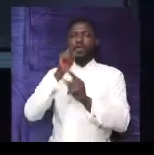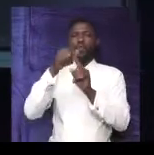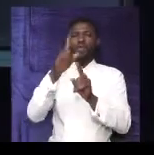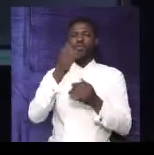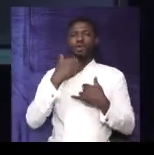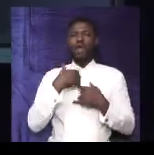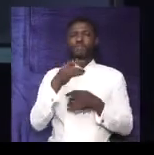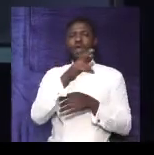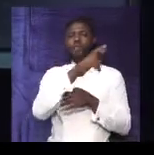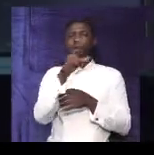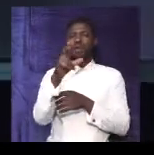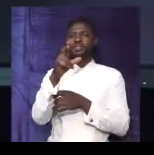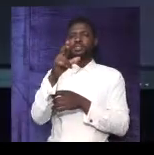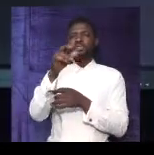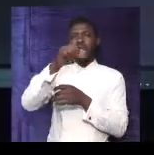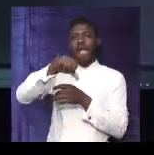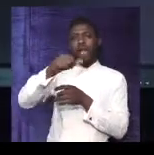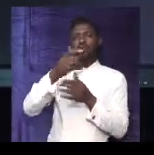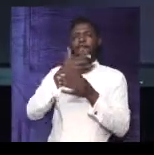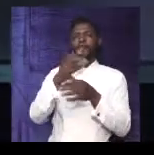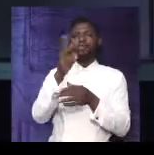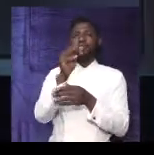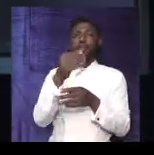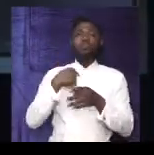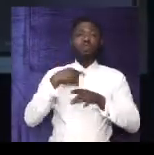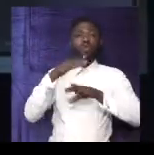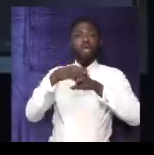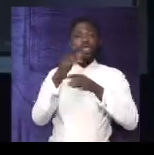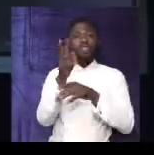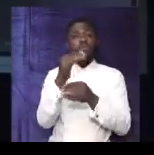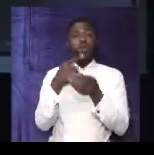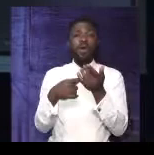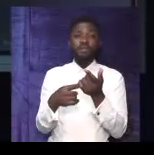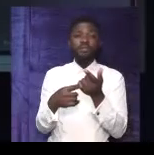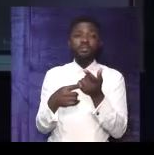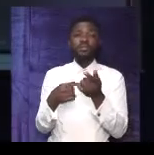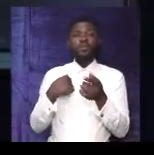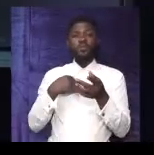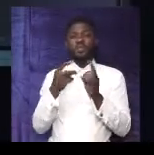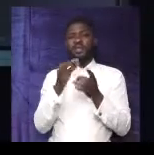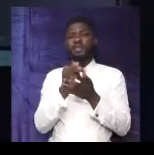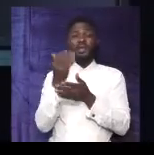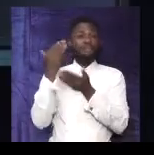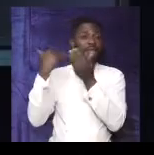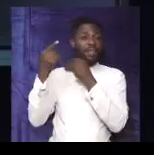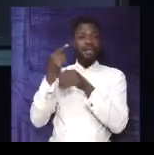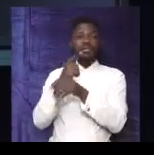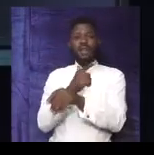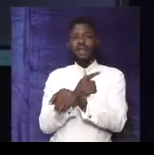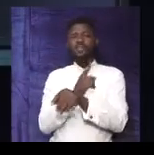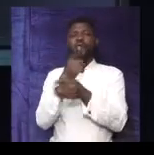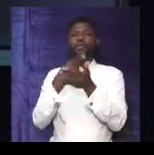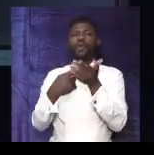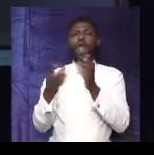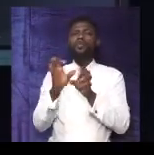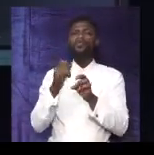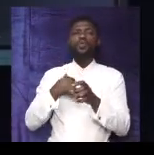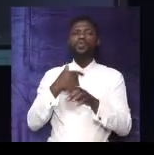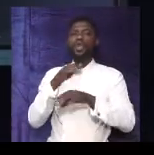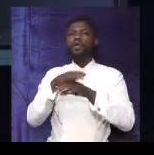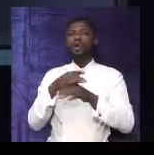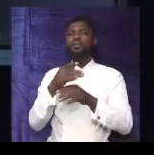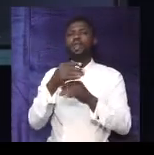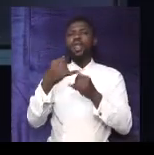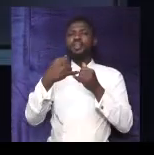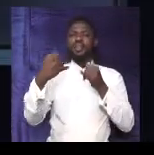AC when you have a right angle in between them? We call these lines, we did that in the last lesson. Do you remember? What